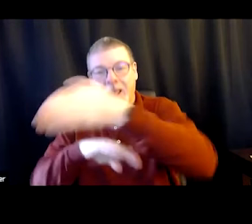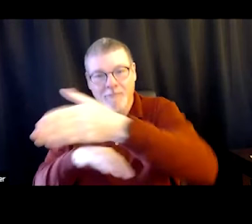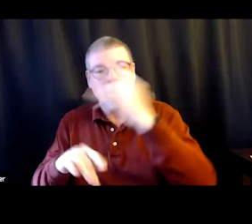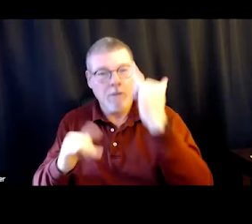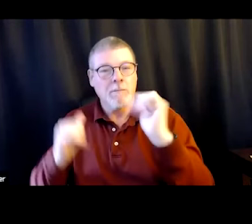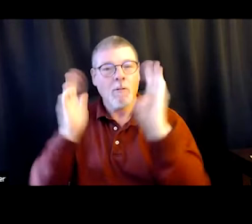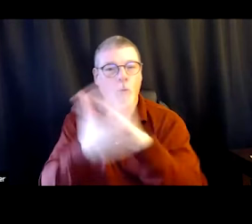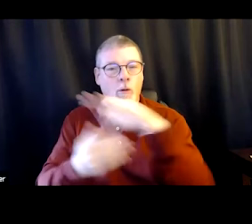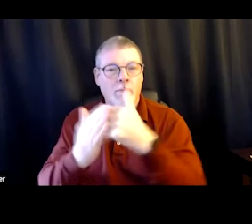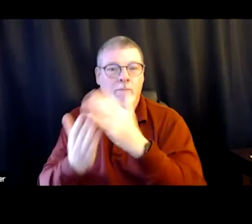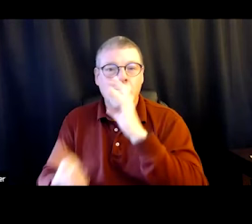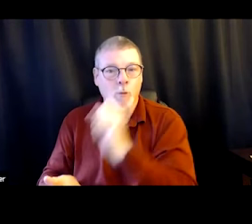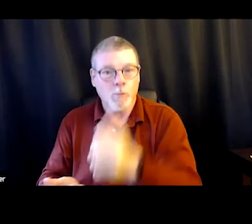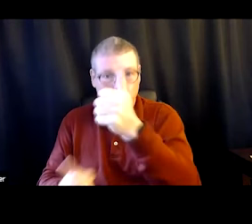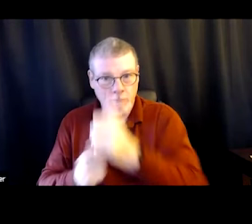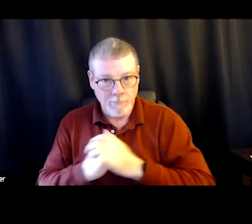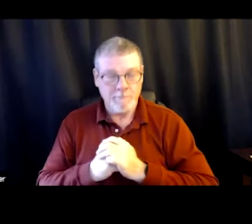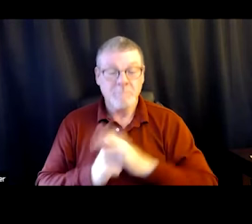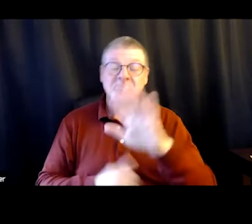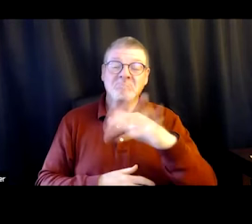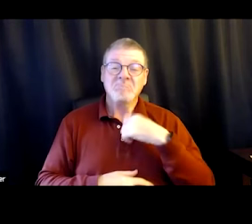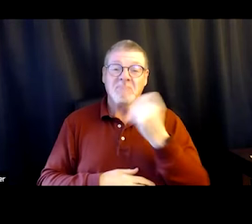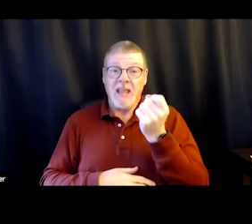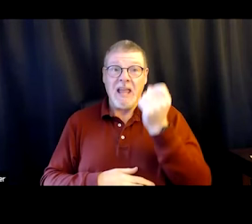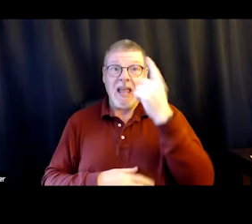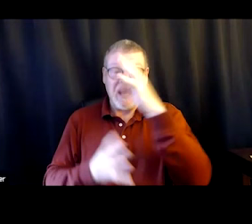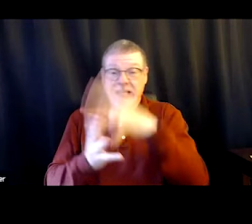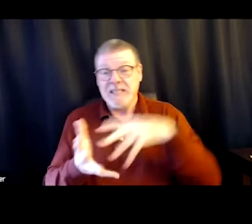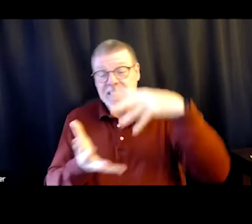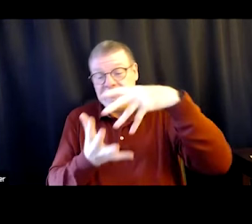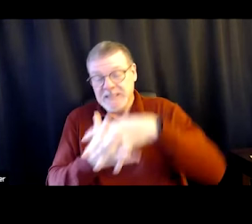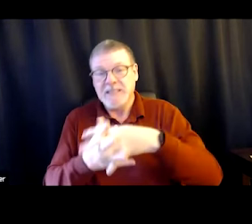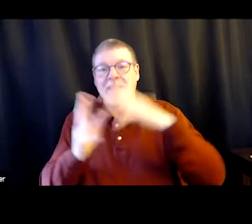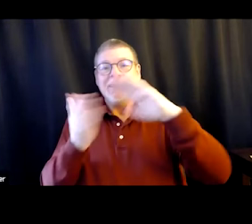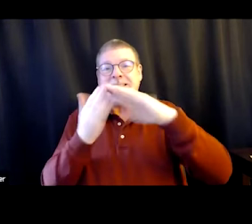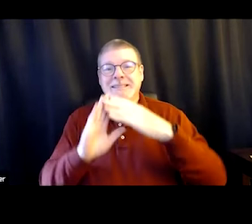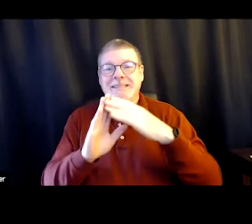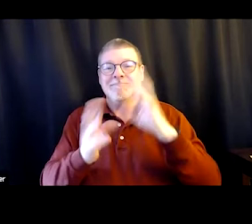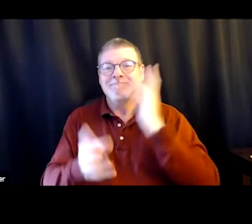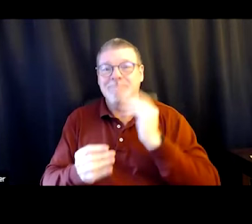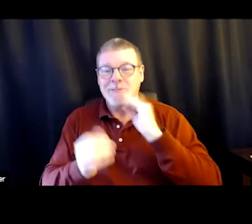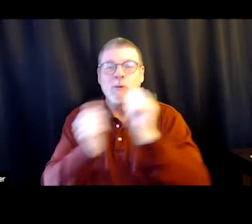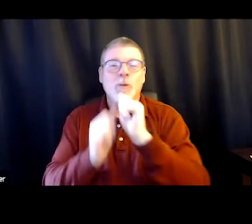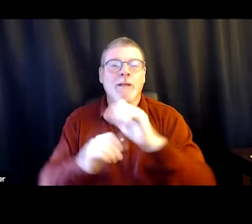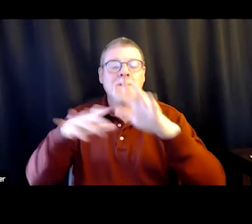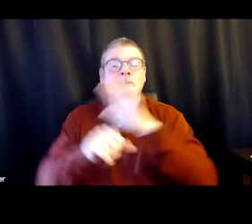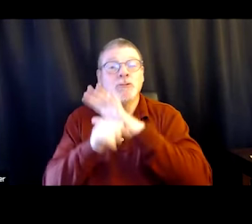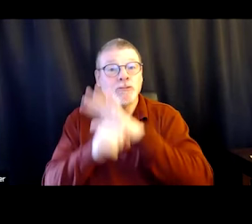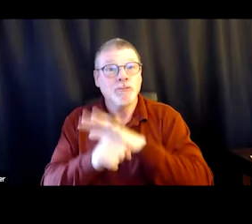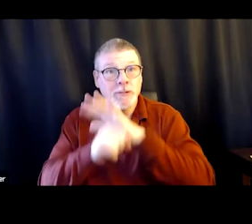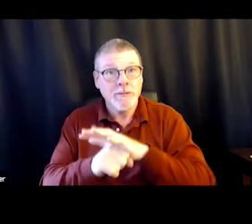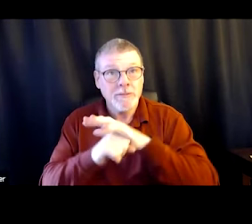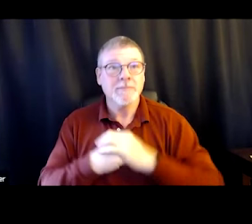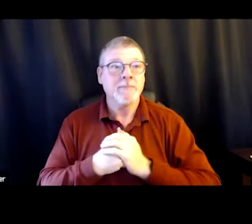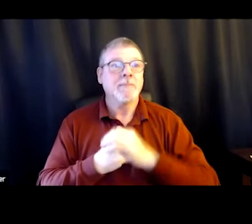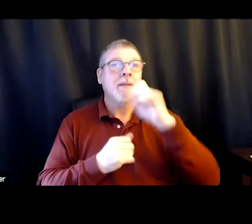aging-related process. We understand broadly this is rooted in the experience of stress, which contributes to both cellular